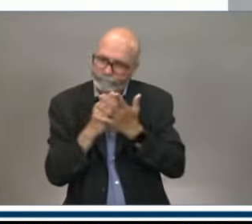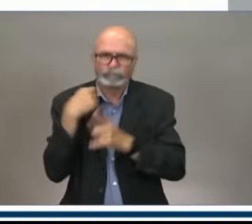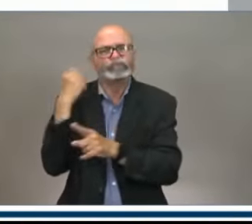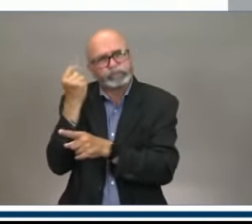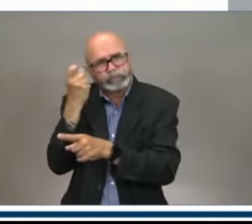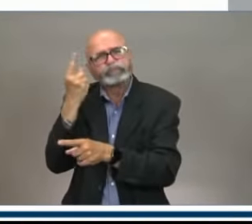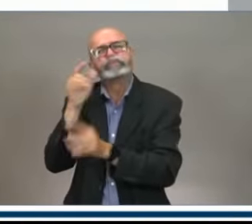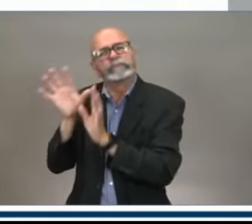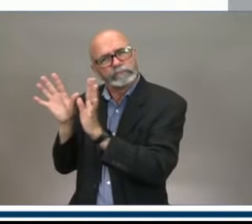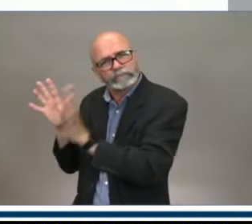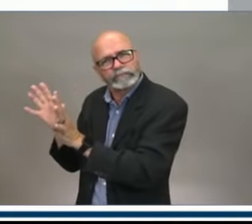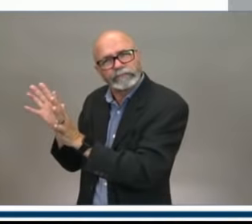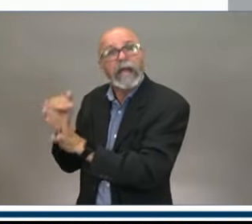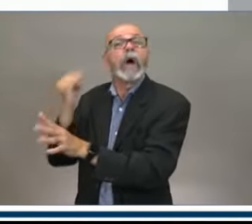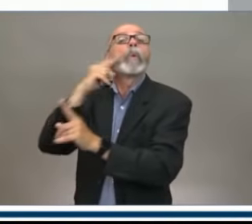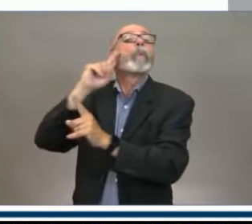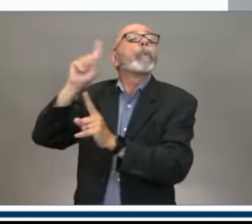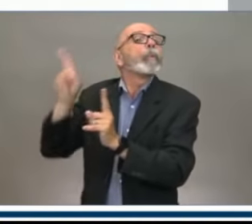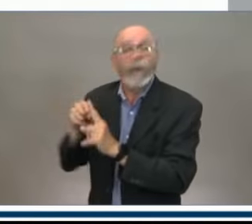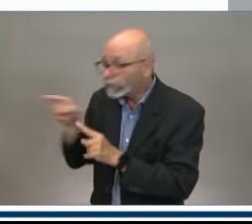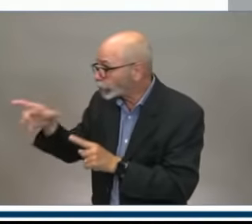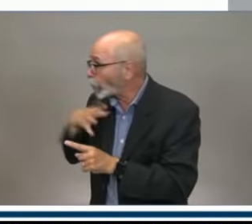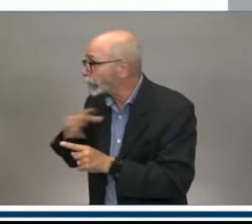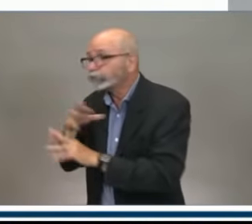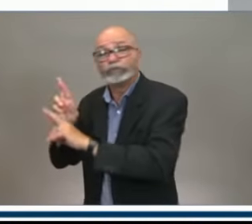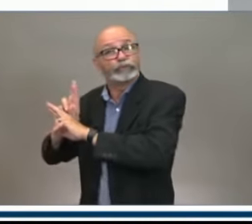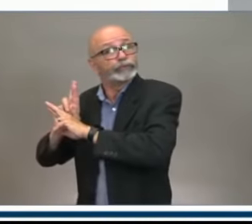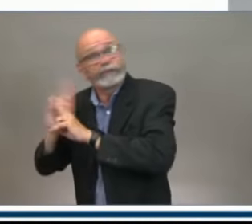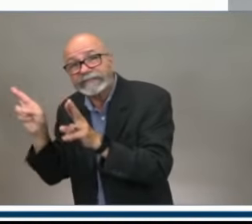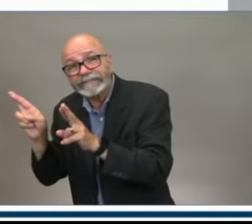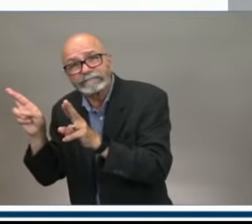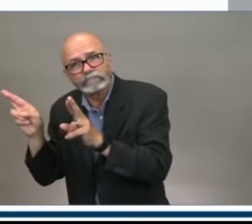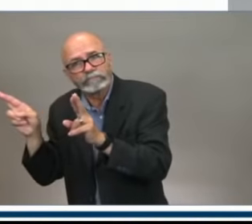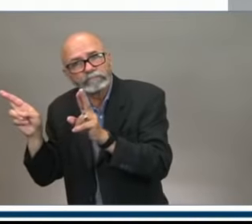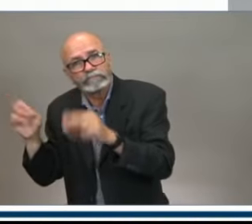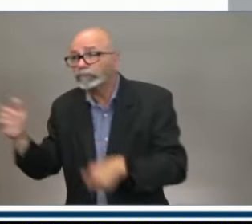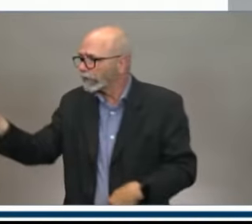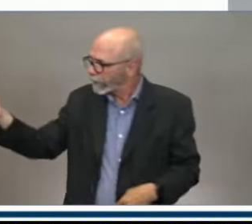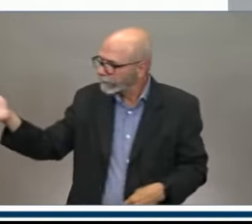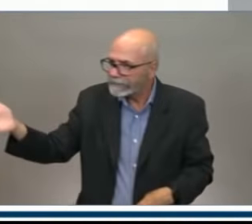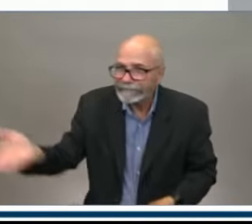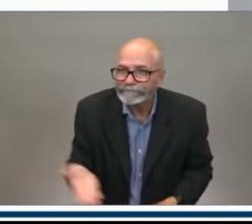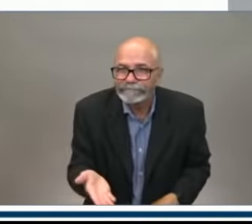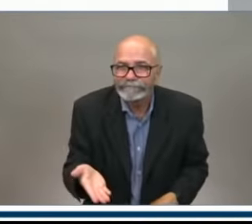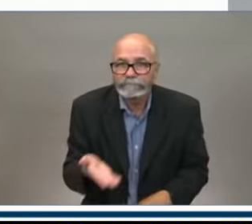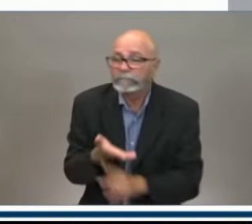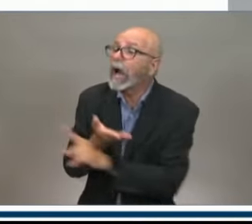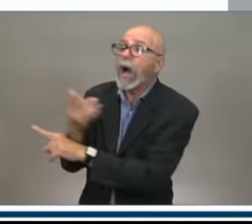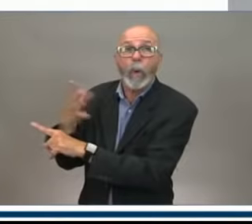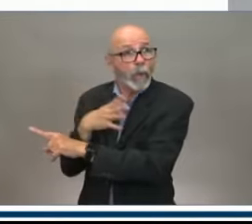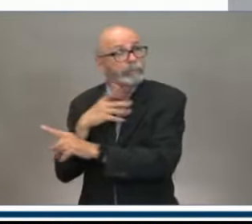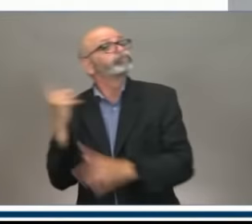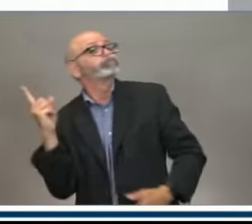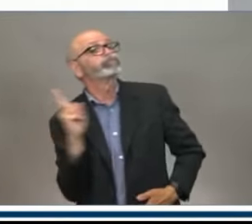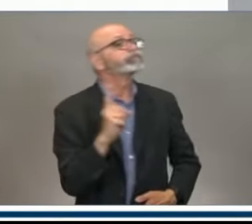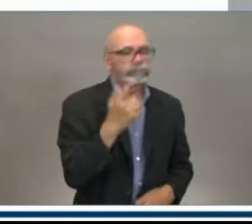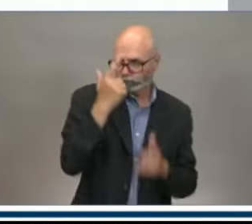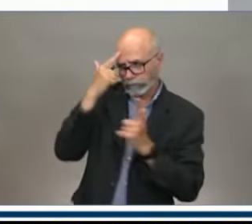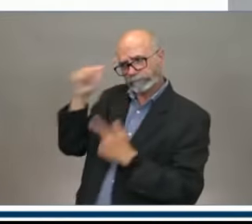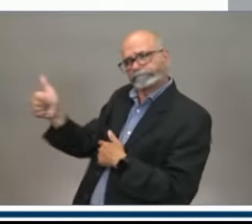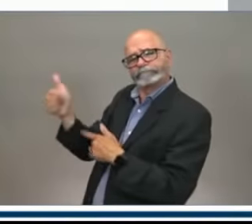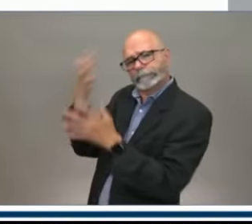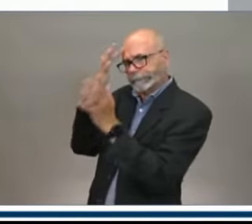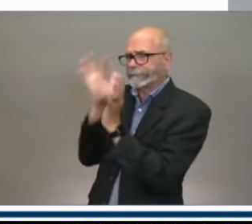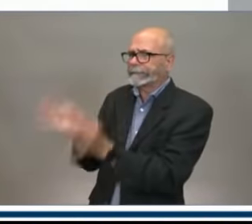comfortable to start allowing visits to happen under these criteria. I know that people have been waiting a long time for